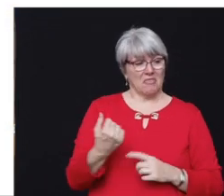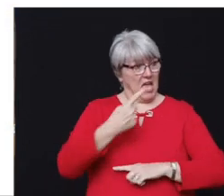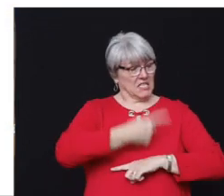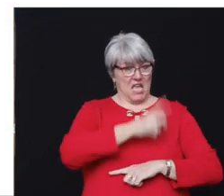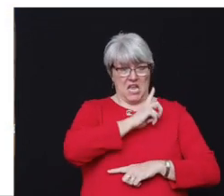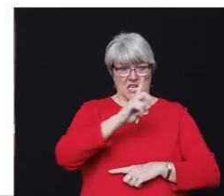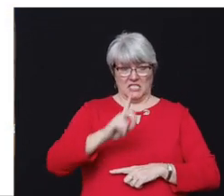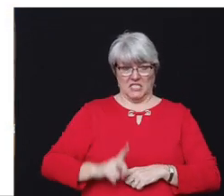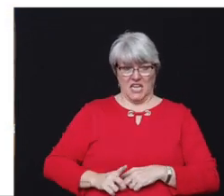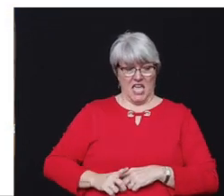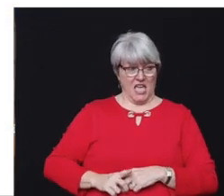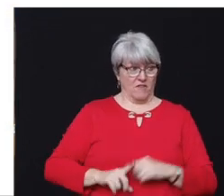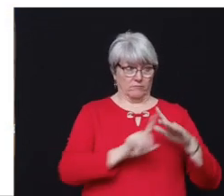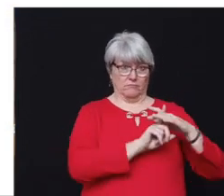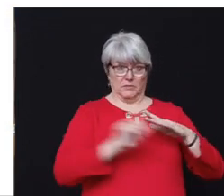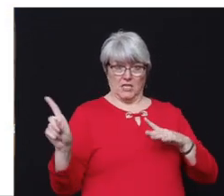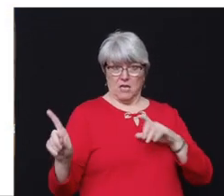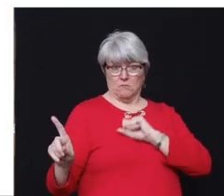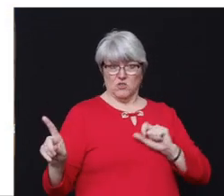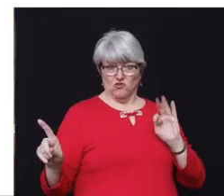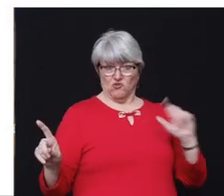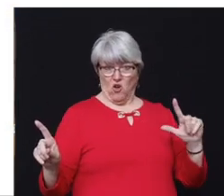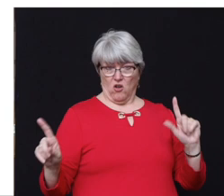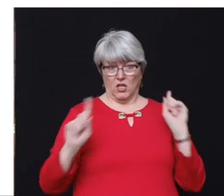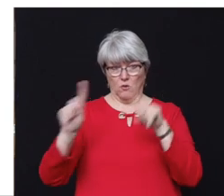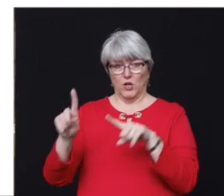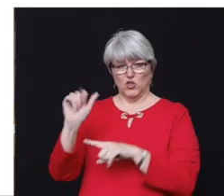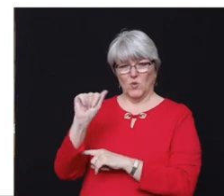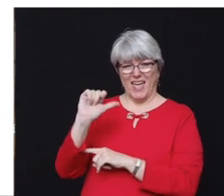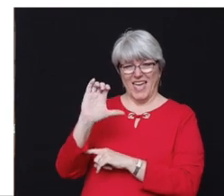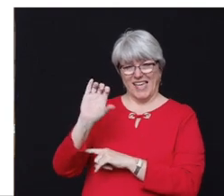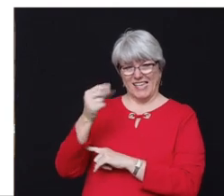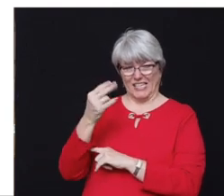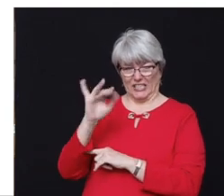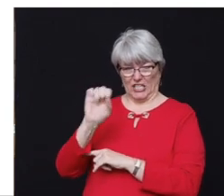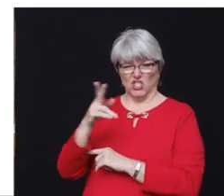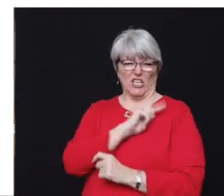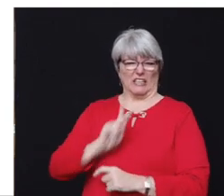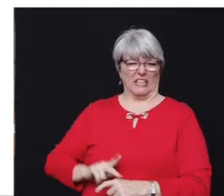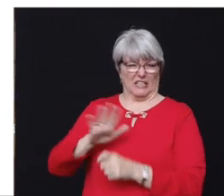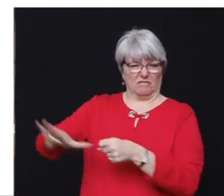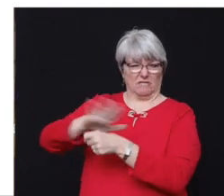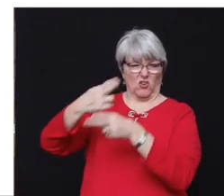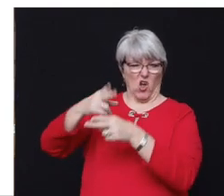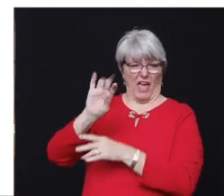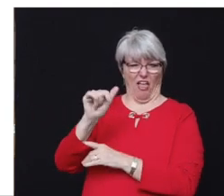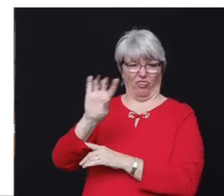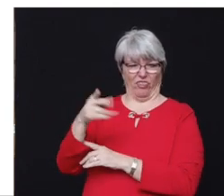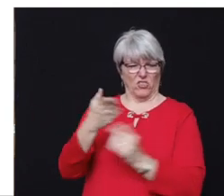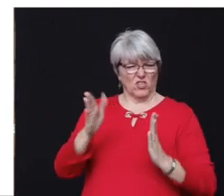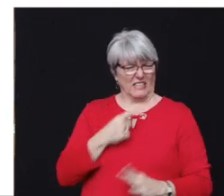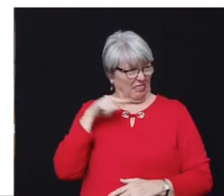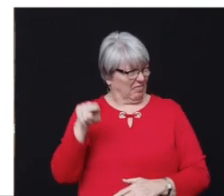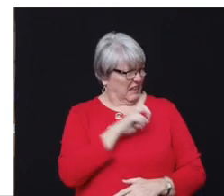day, David fled from Saul and went to Achish, king of Gath. But the servants of Achish said to him, "Isn't